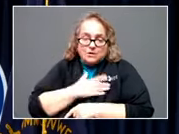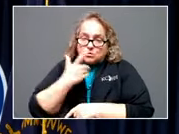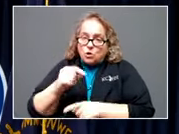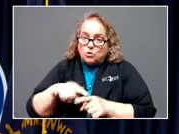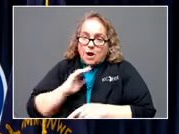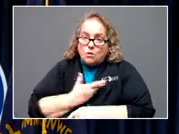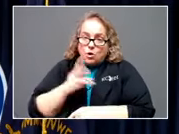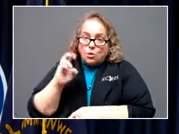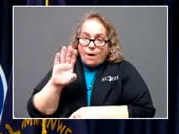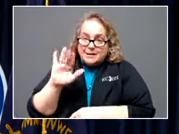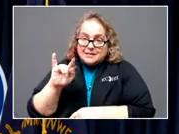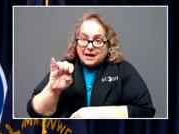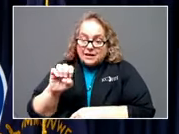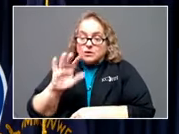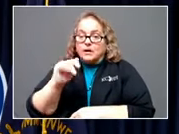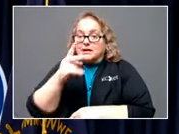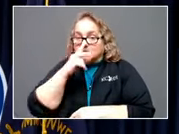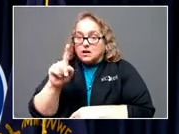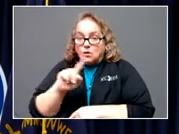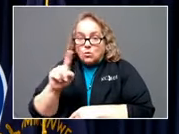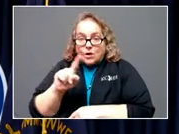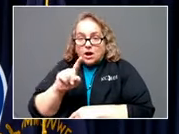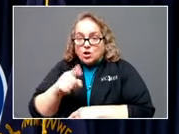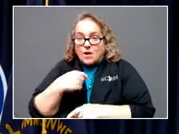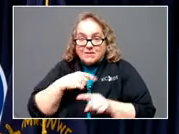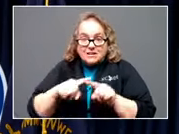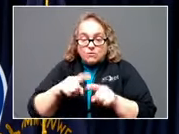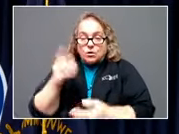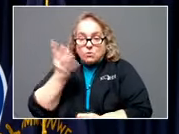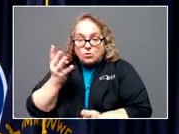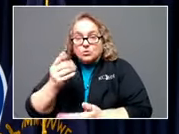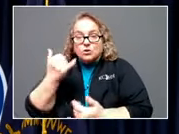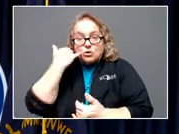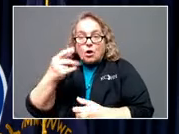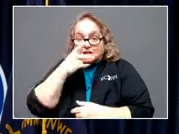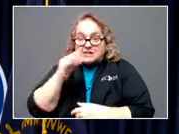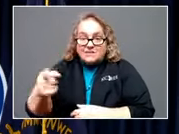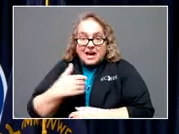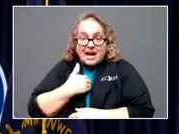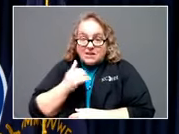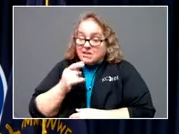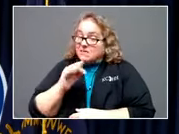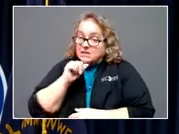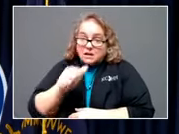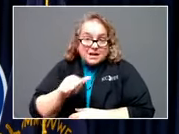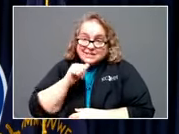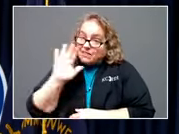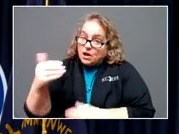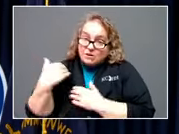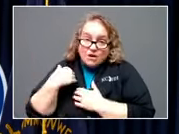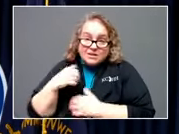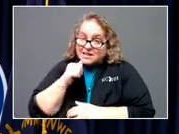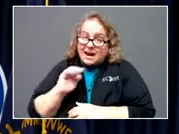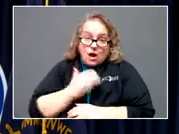are. You can call and ask if they have access to monoclonals, but if they don't, it's not their fault. It's not our fault. It's really no one's fault. There's just